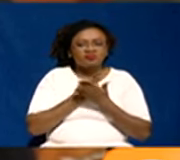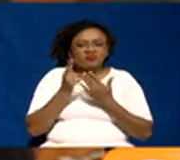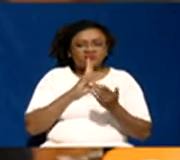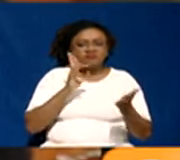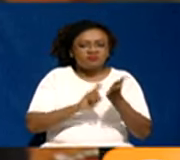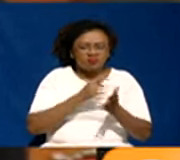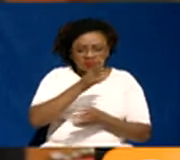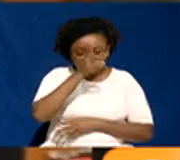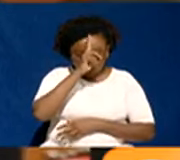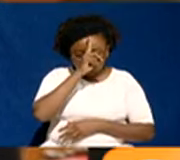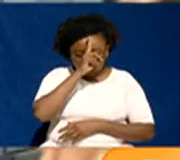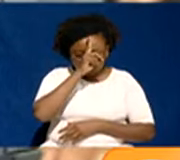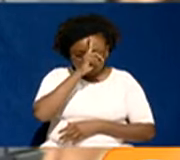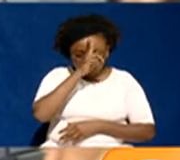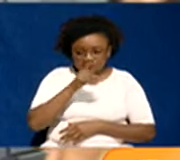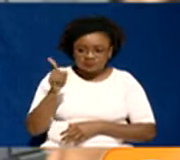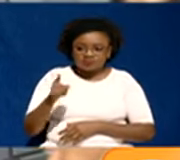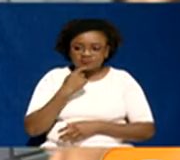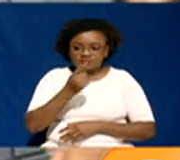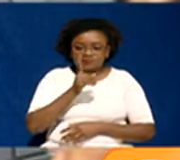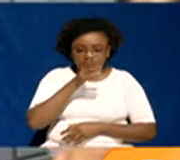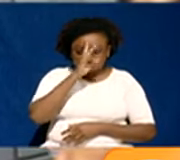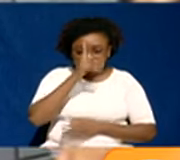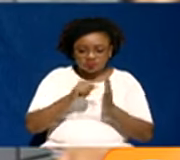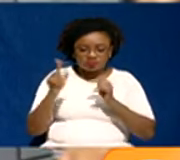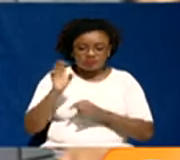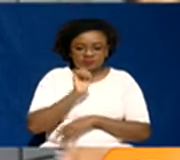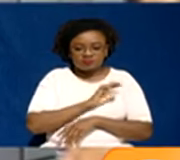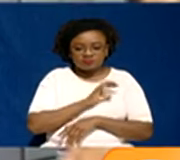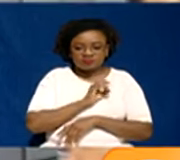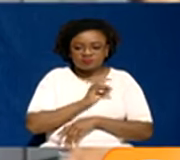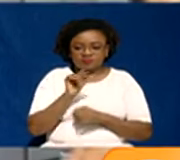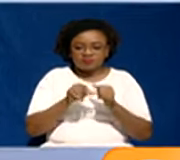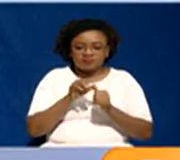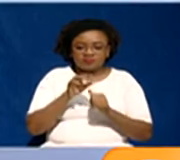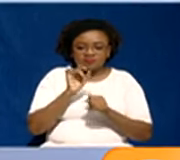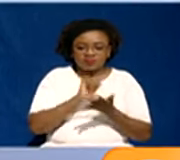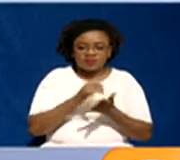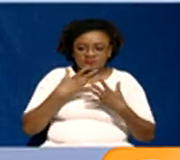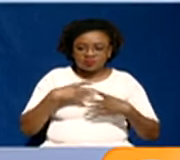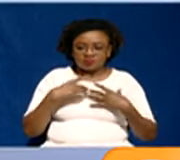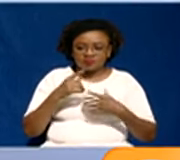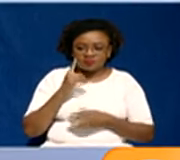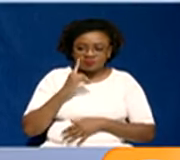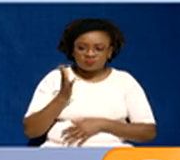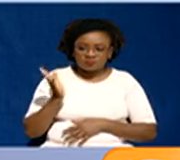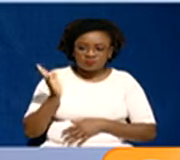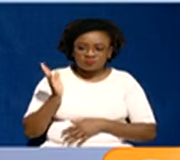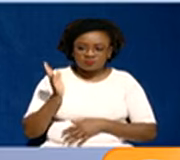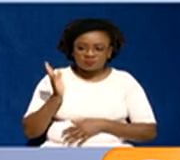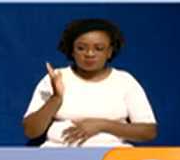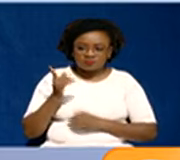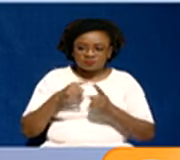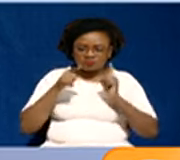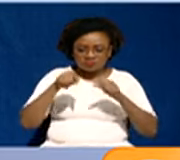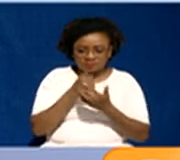matter a Chessa told police that he was afraid of his abductors earlier